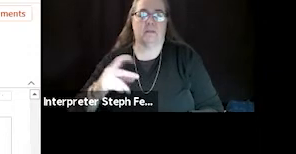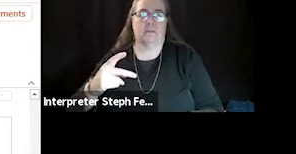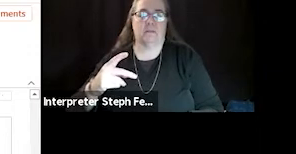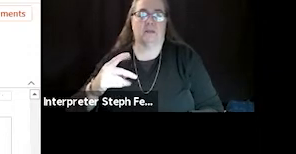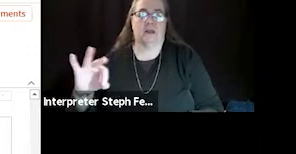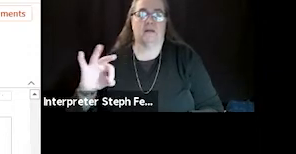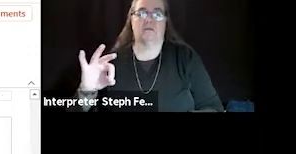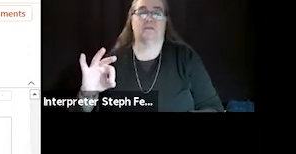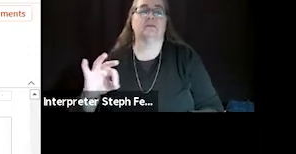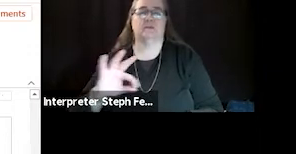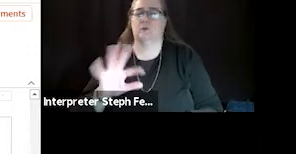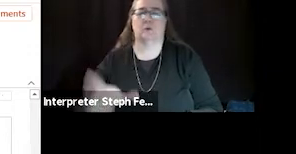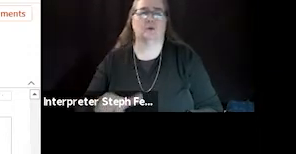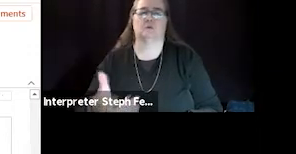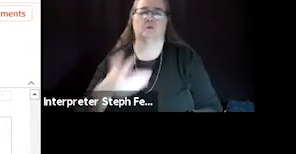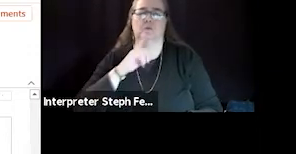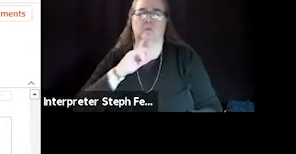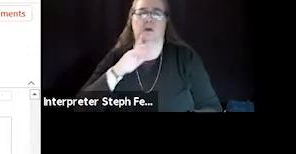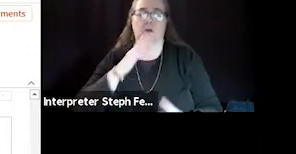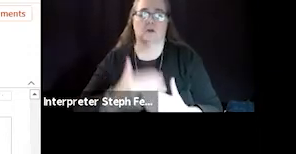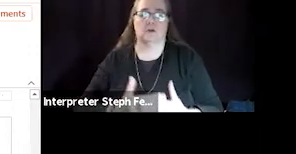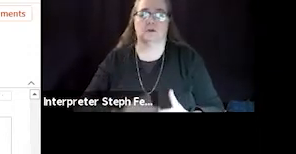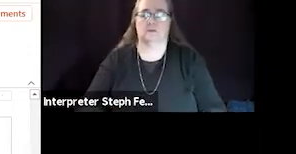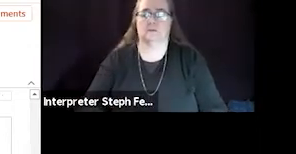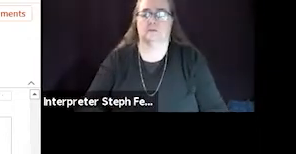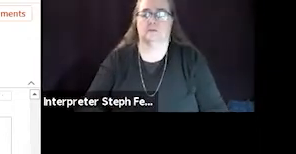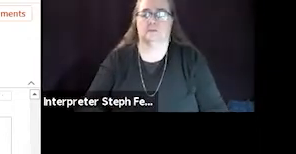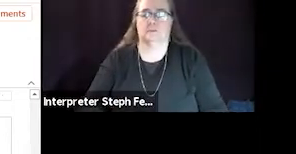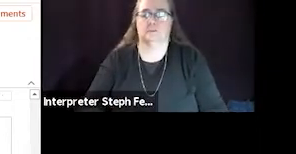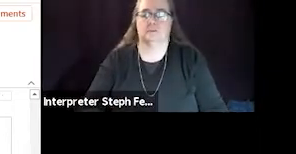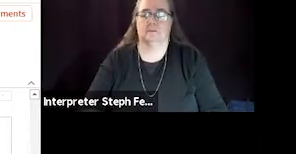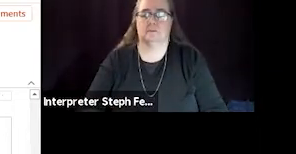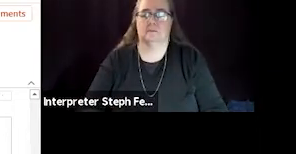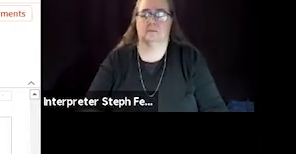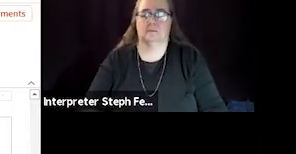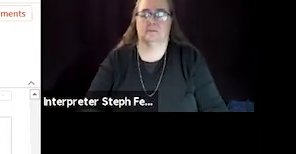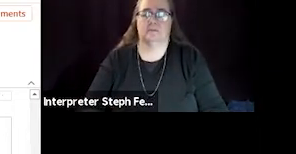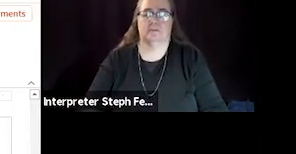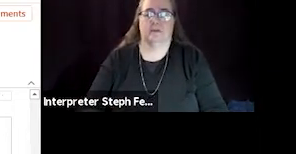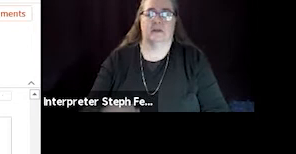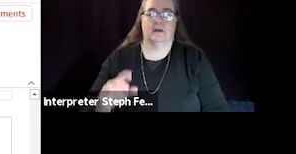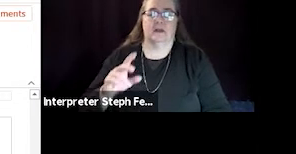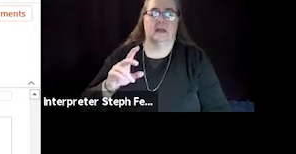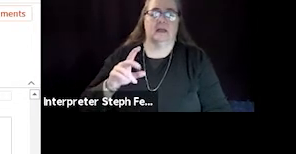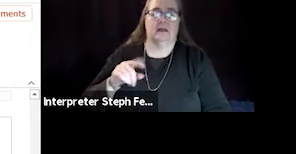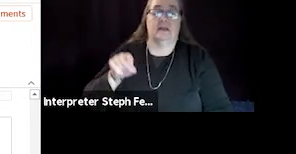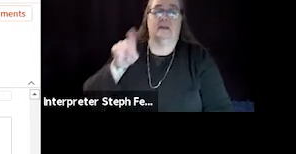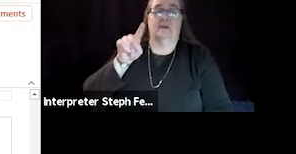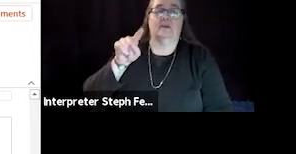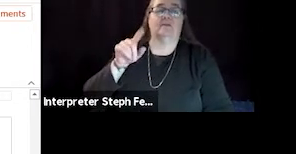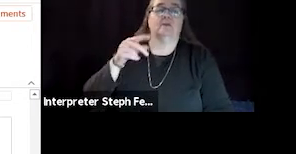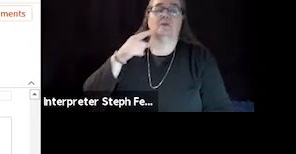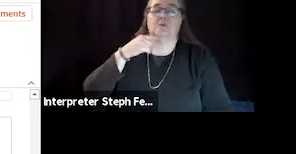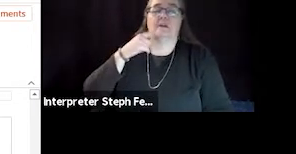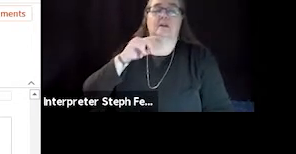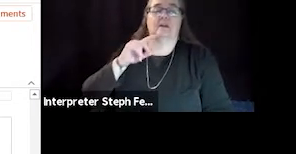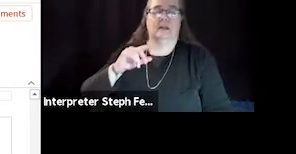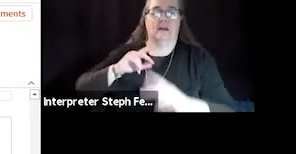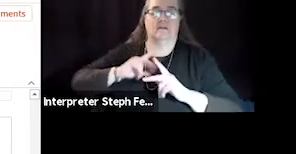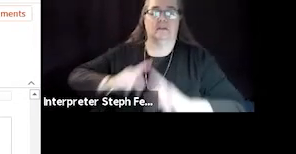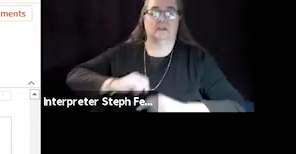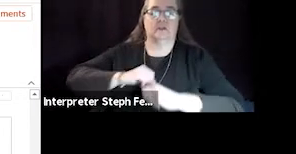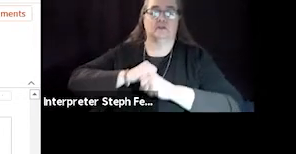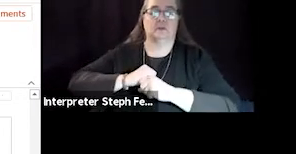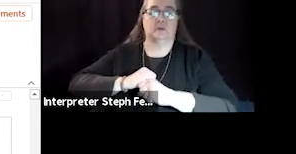They're absolutely the thing. And then you have physical security, you have information security, and you